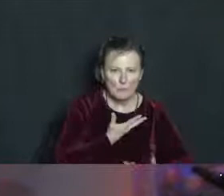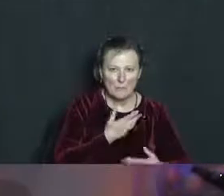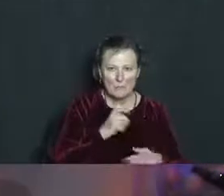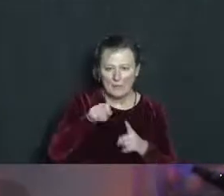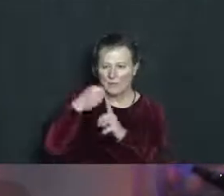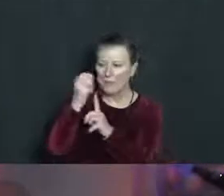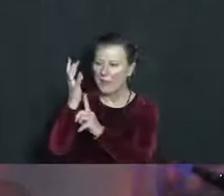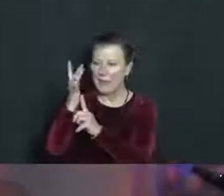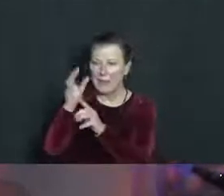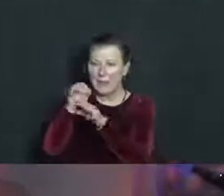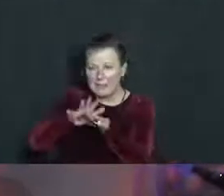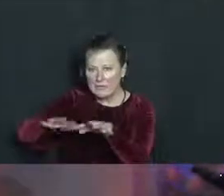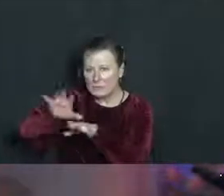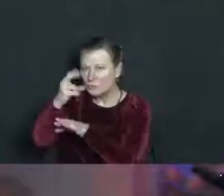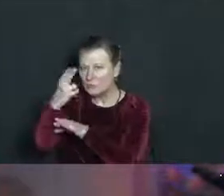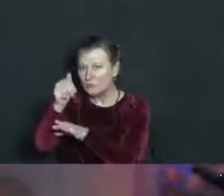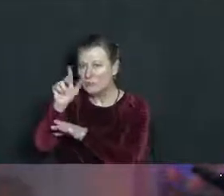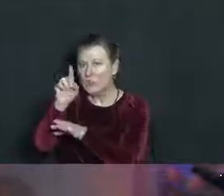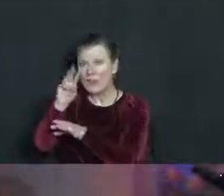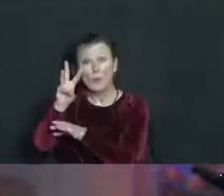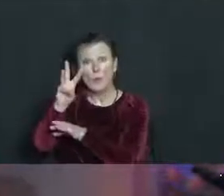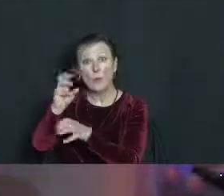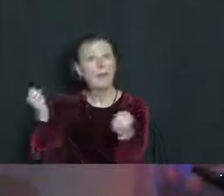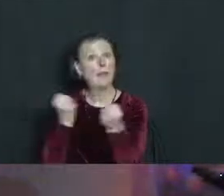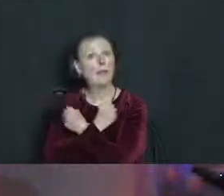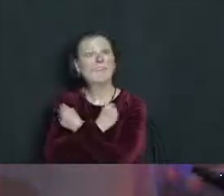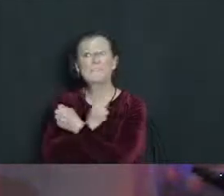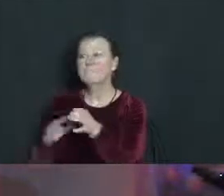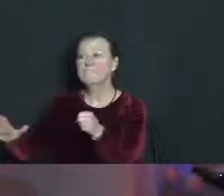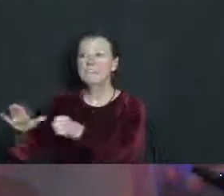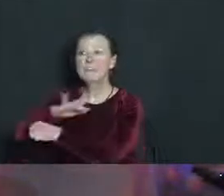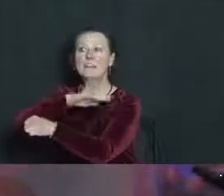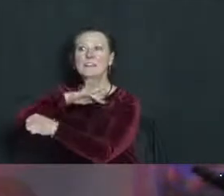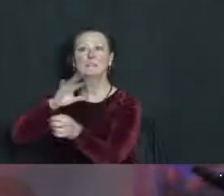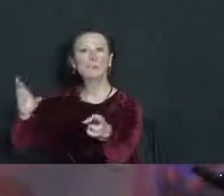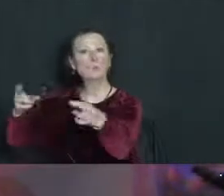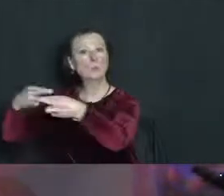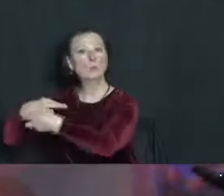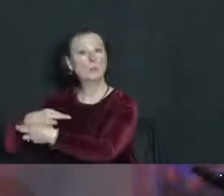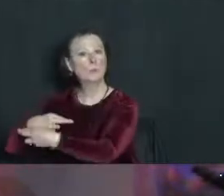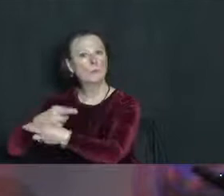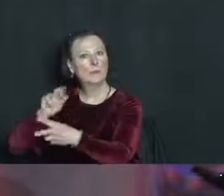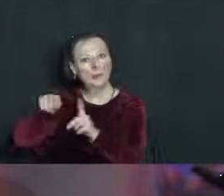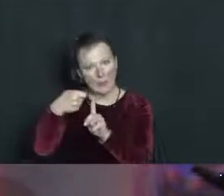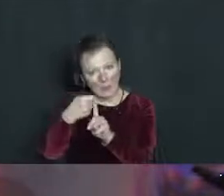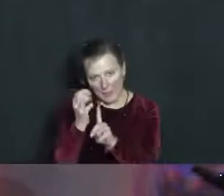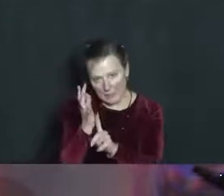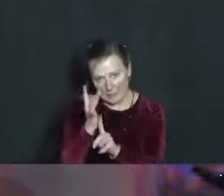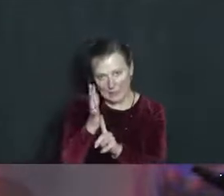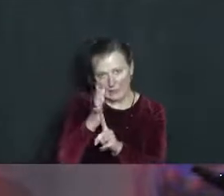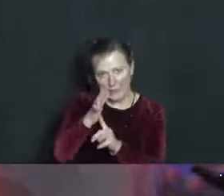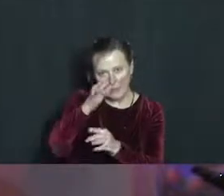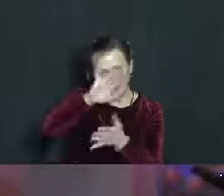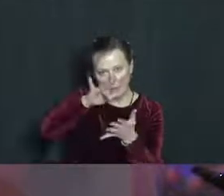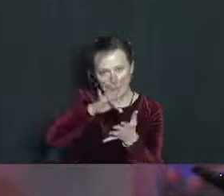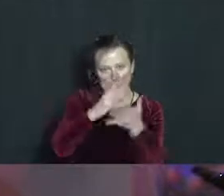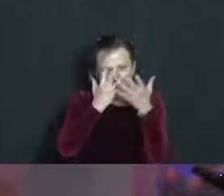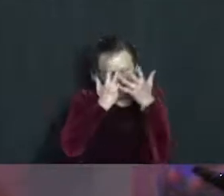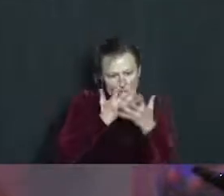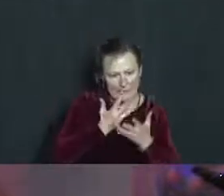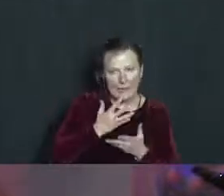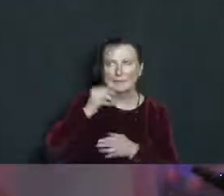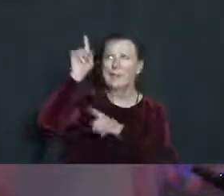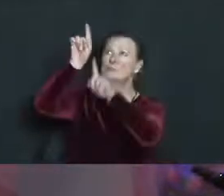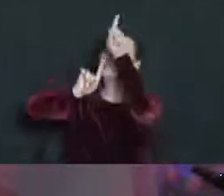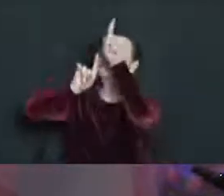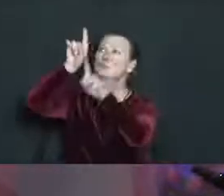in the shadows, and love fills the room. Light a candle amid a sadness, and stars come